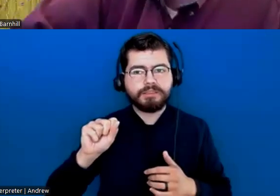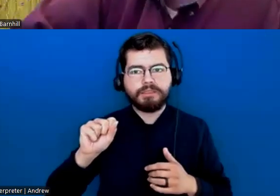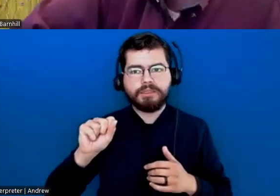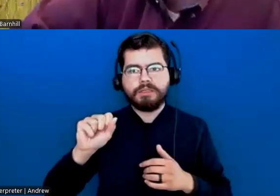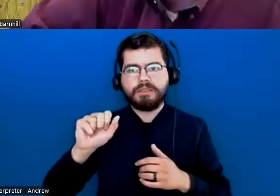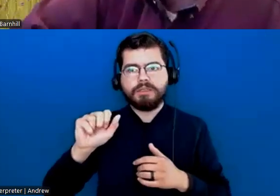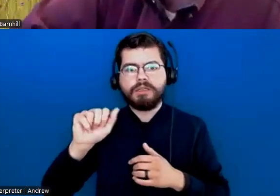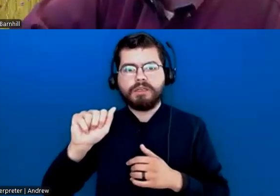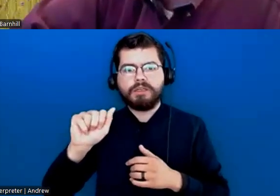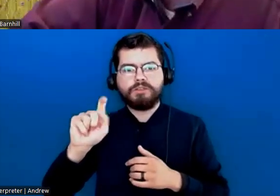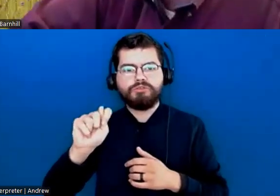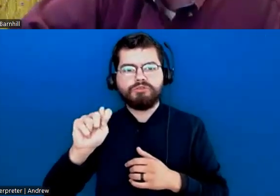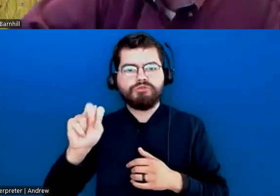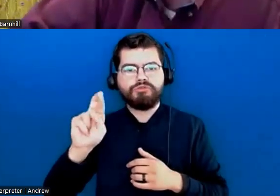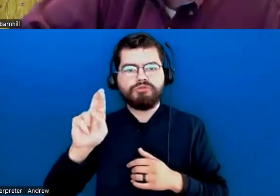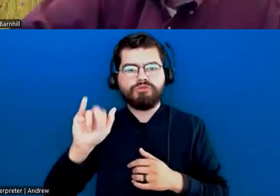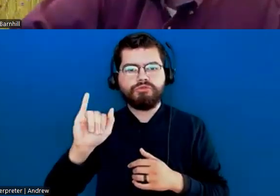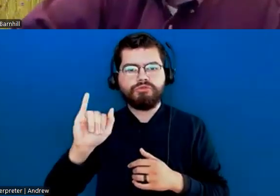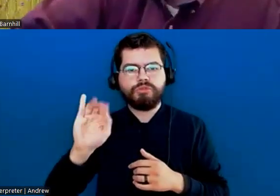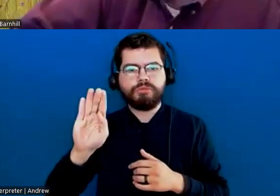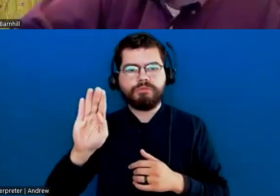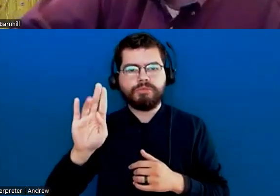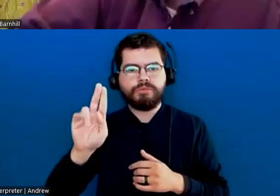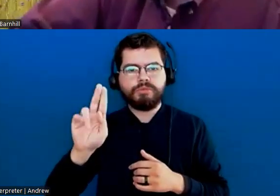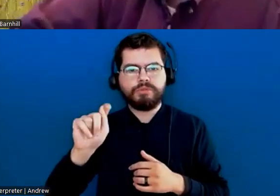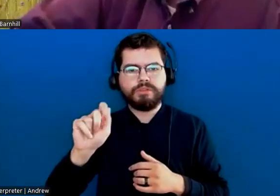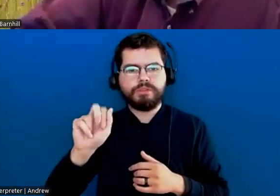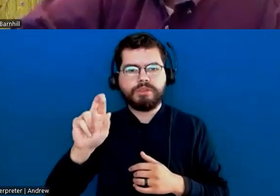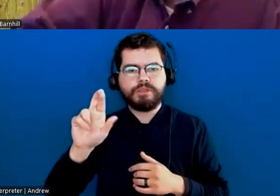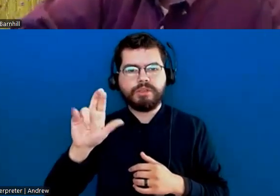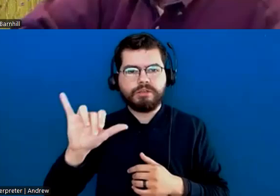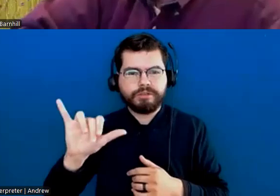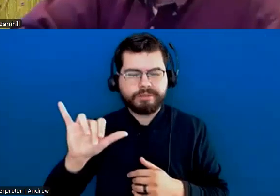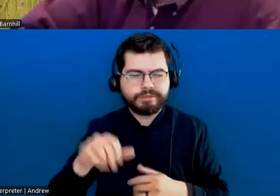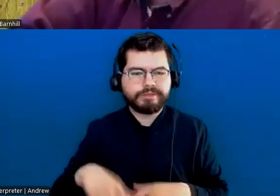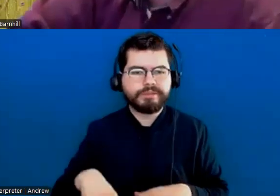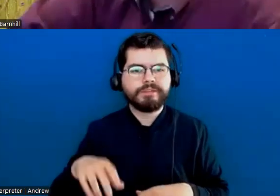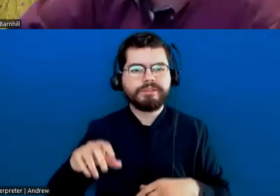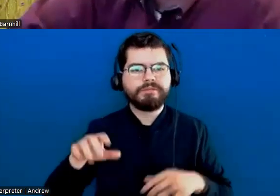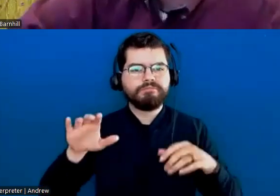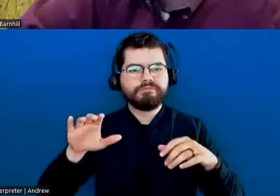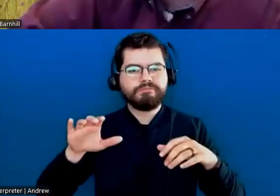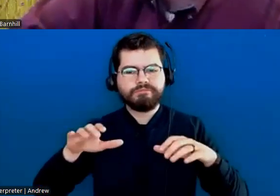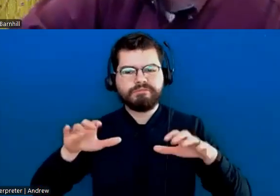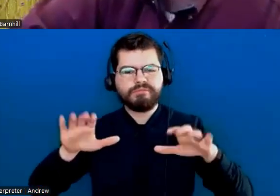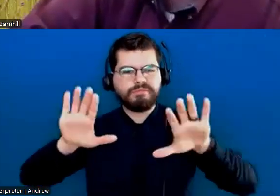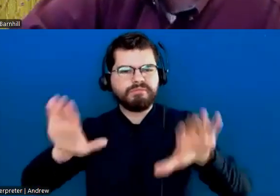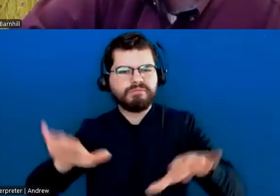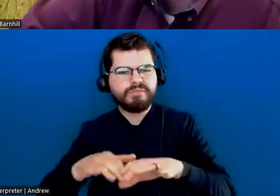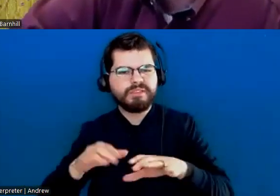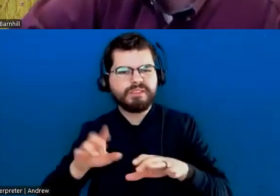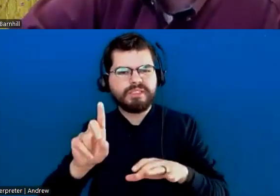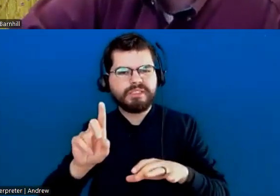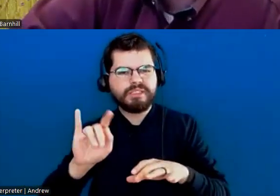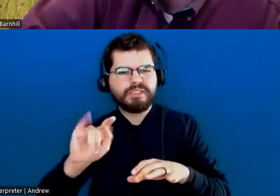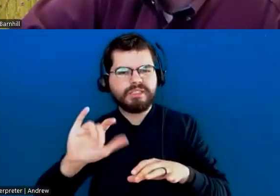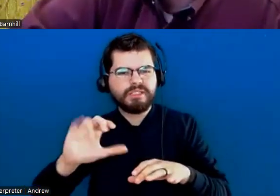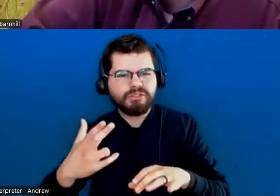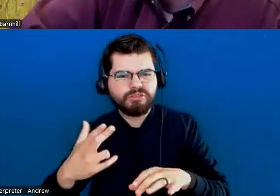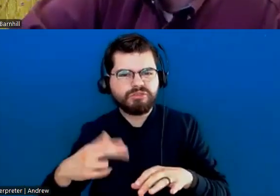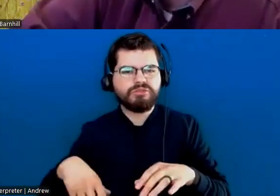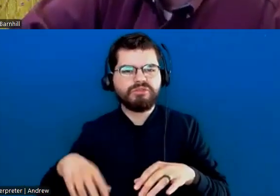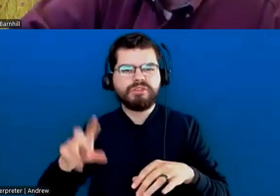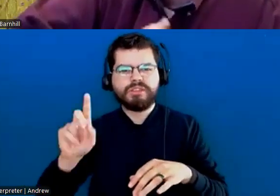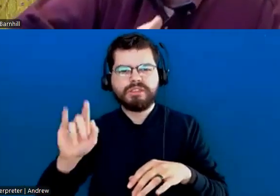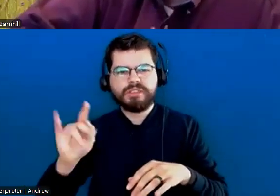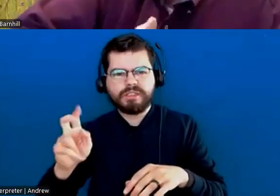dammed. There's ditches and dikes everywhere in that ecosystem. Has that